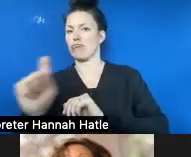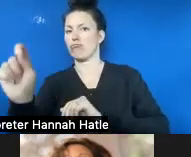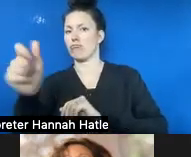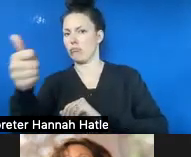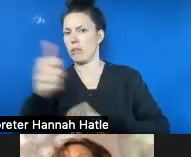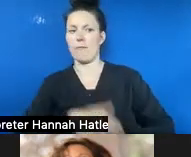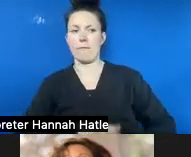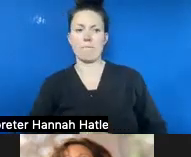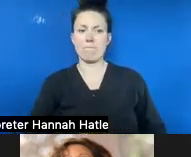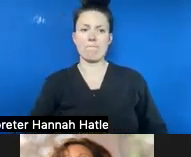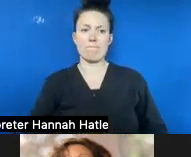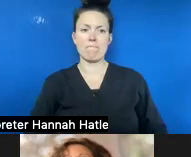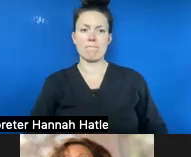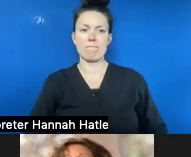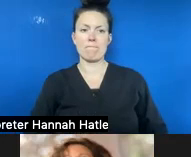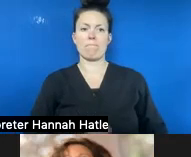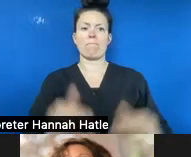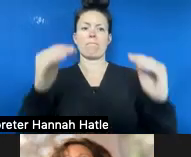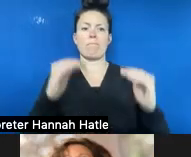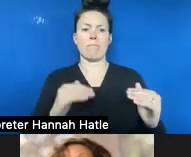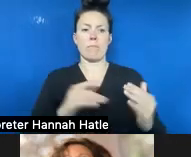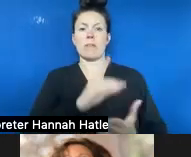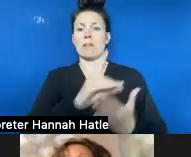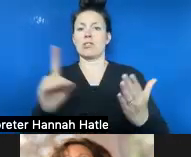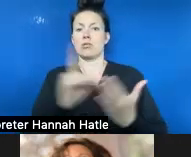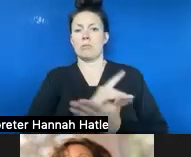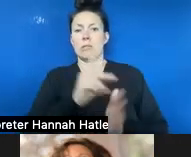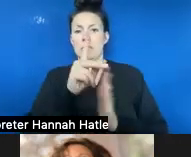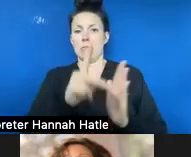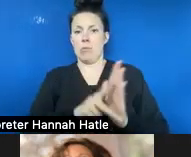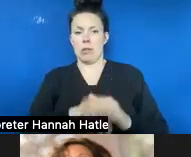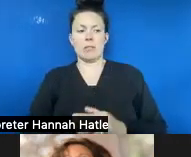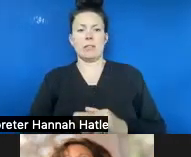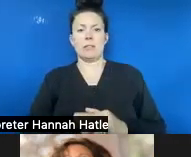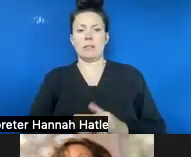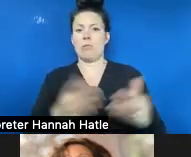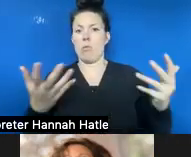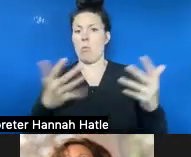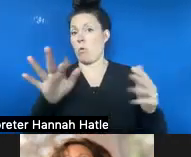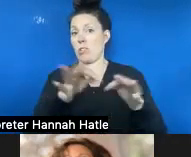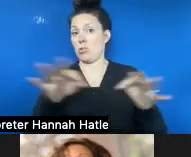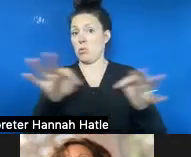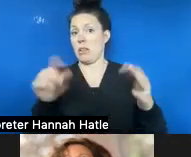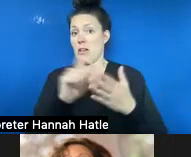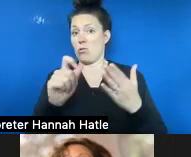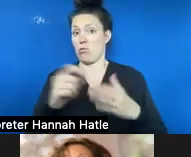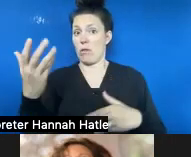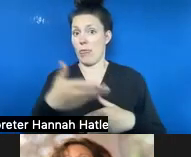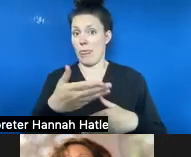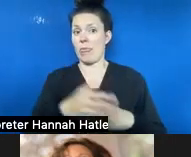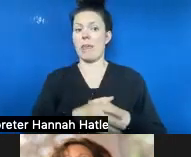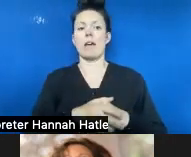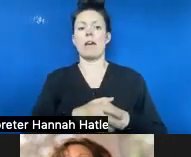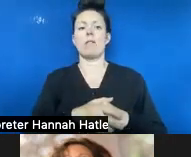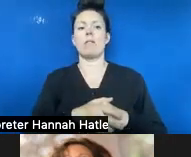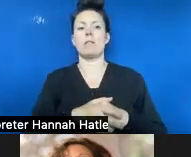Look at your anti-discrimination policies. You know, what language is written in your policies and